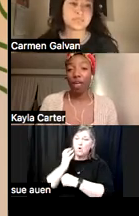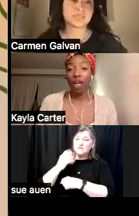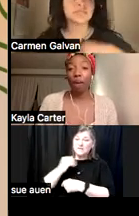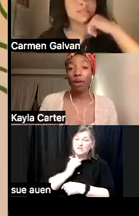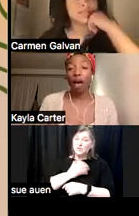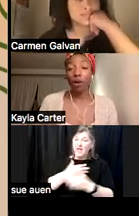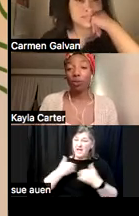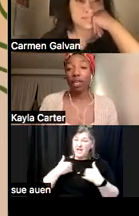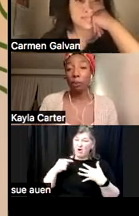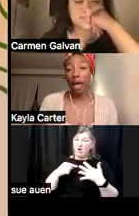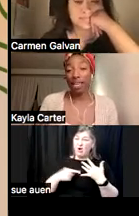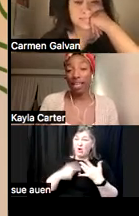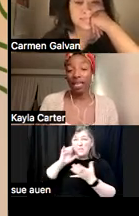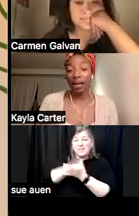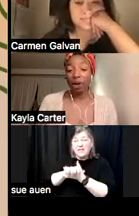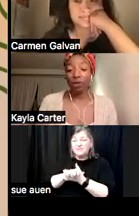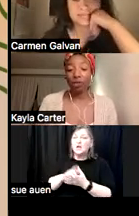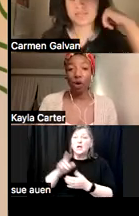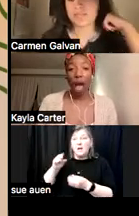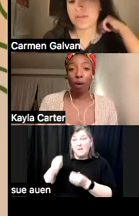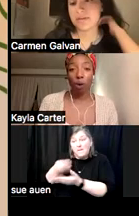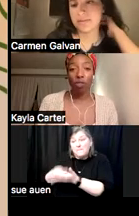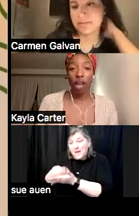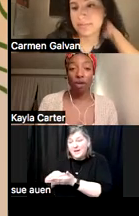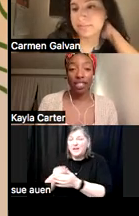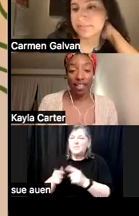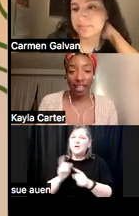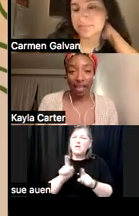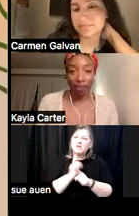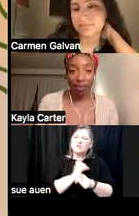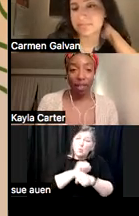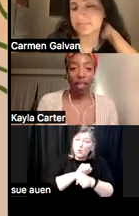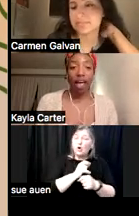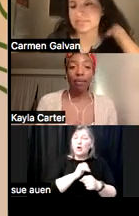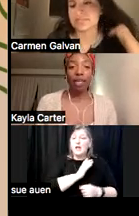now about not only money, but also our worth and our dignity.